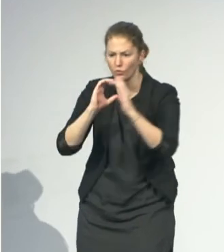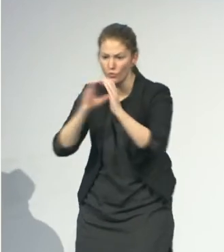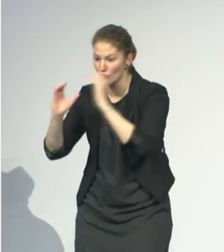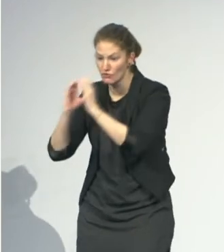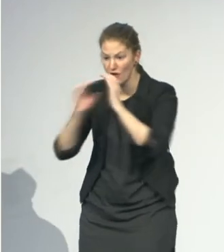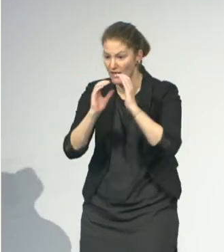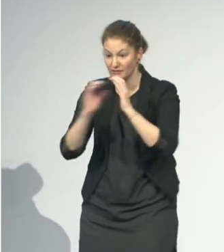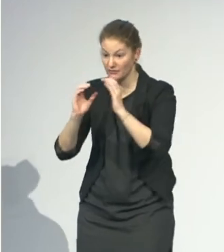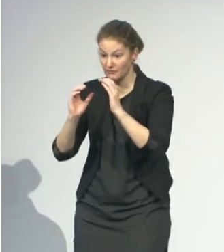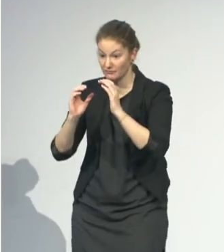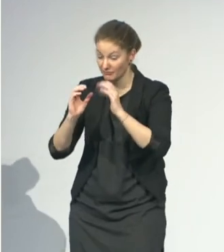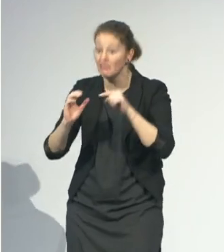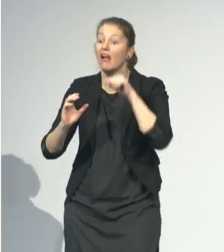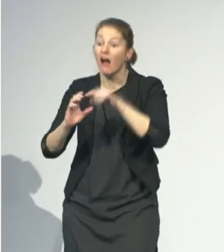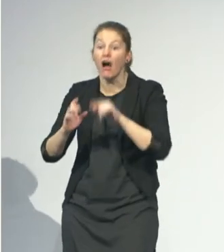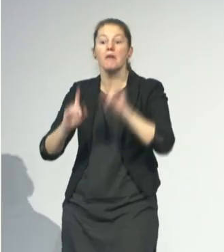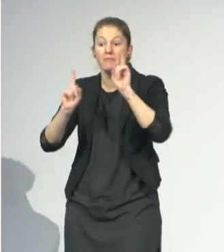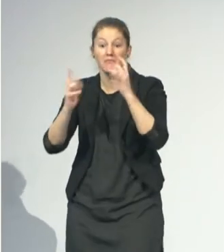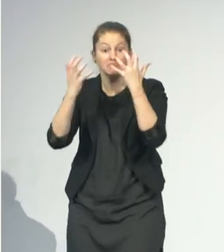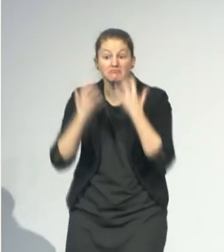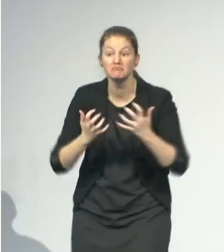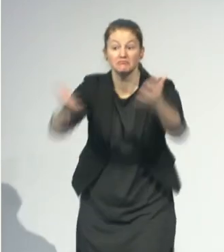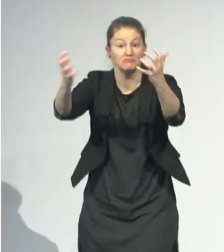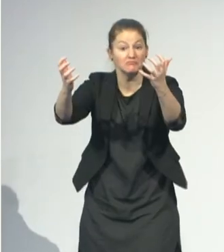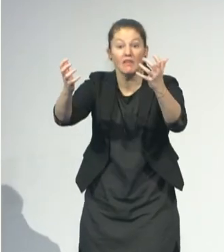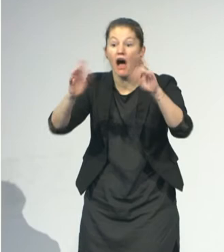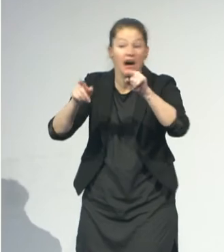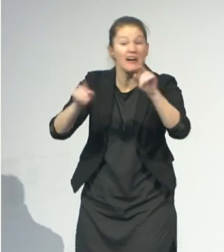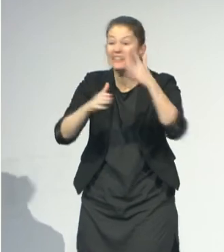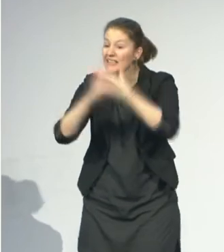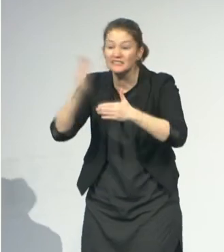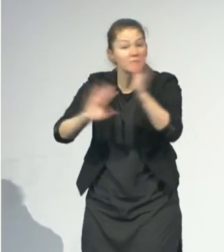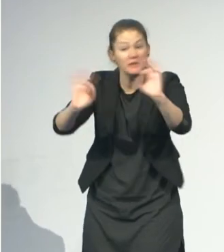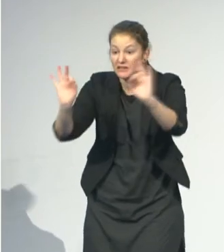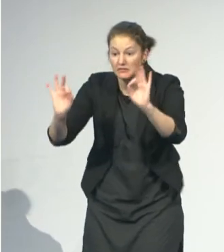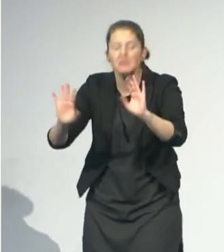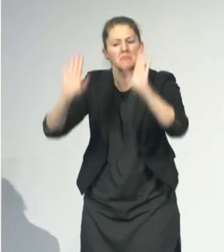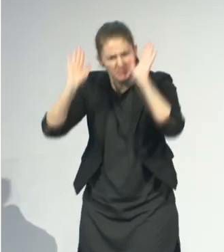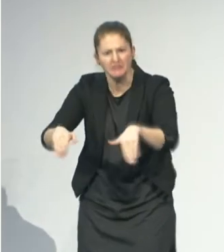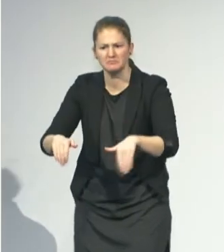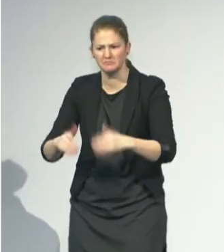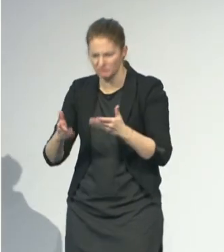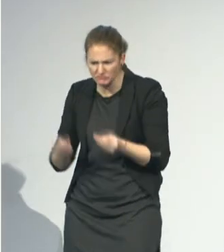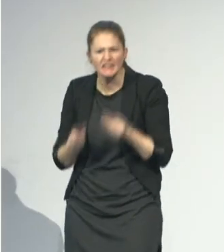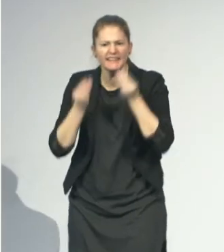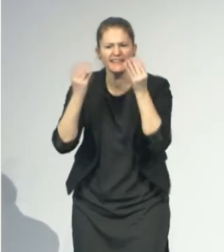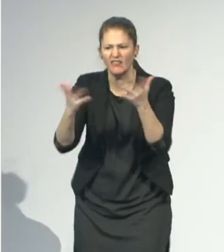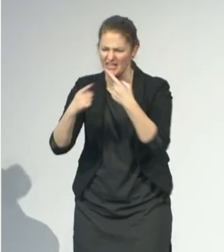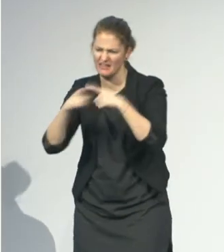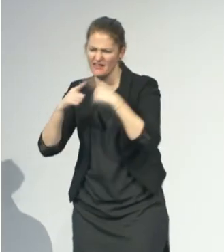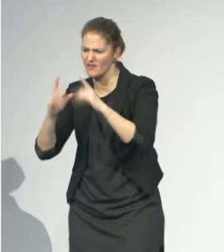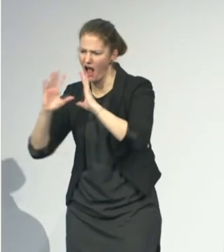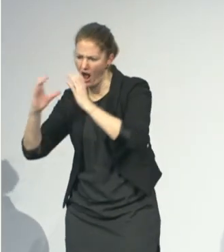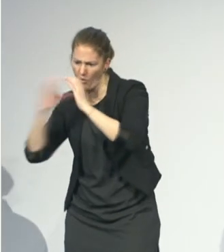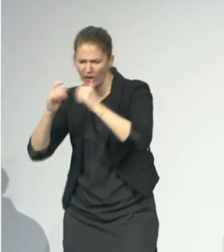matter who is in the audience. And now, the second one, it was our project